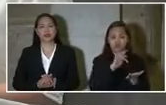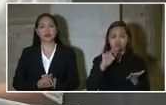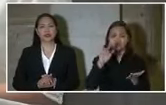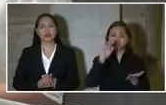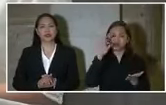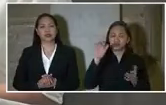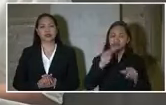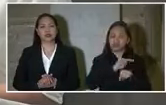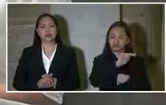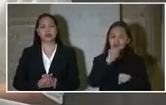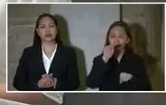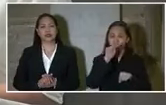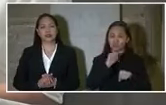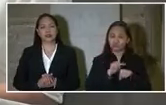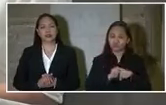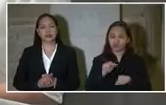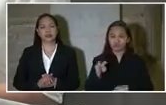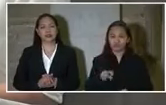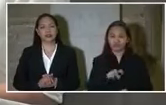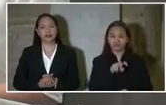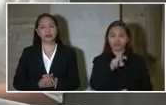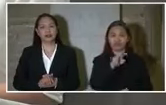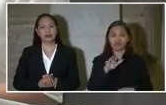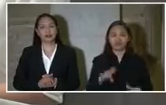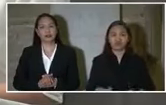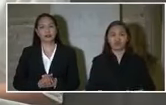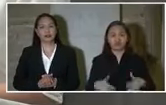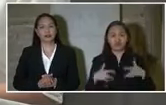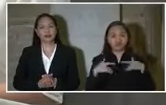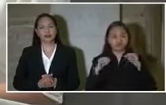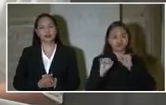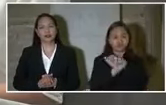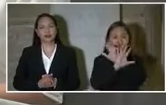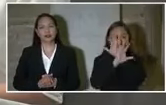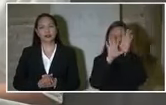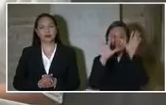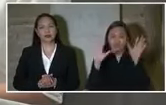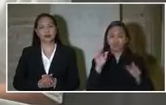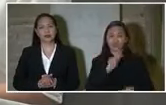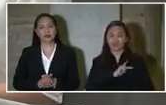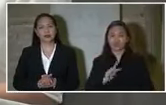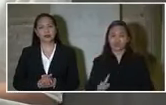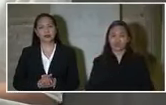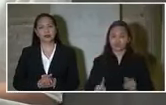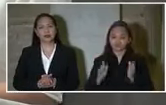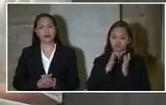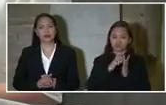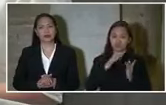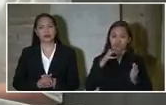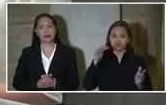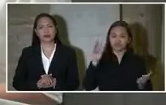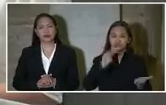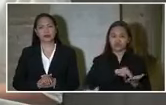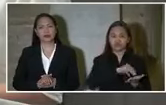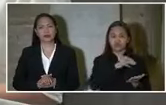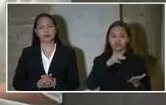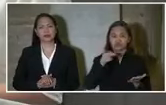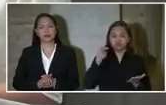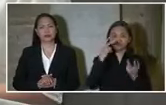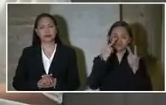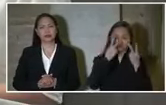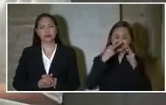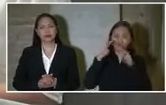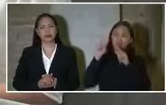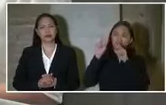Nations shall walk by your light, and kings by your shining radiance. Raise your eyes